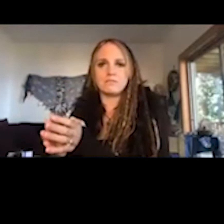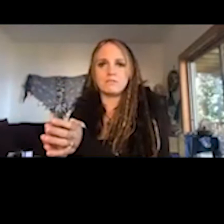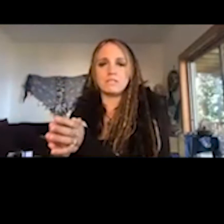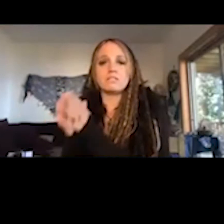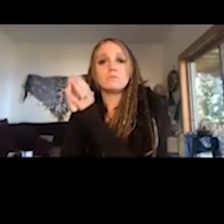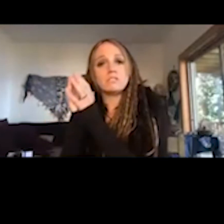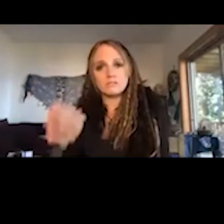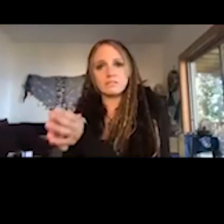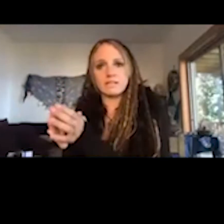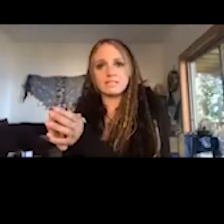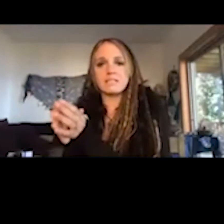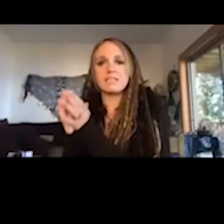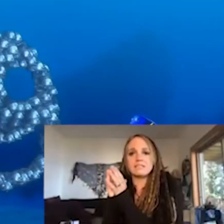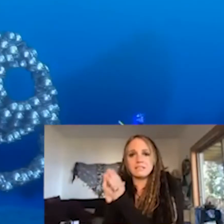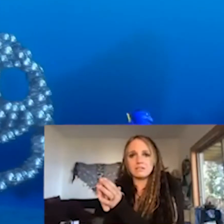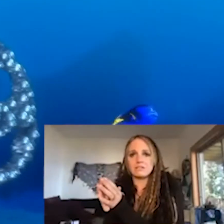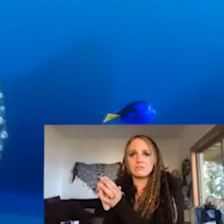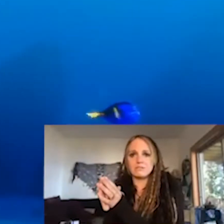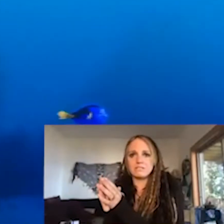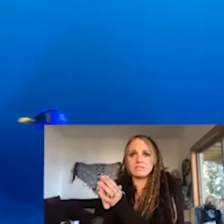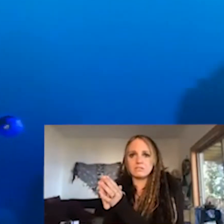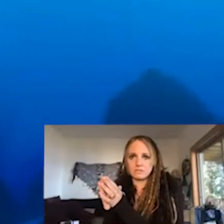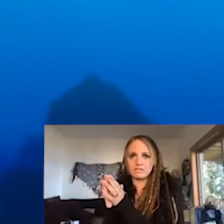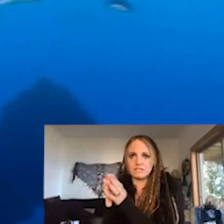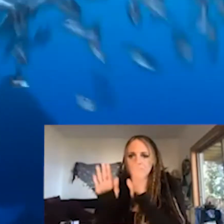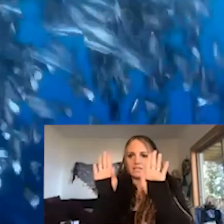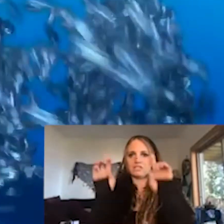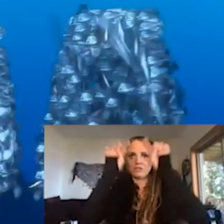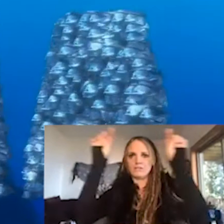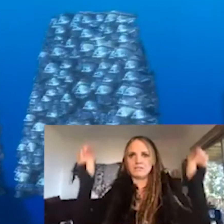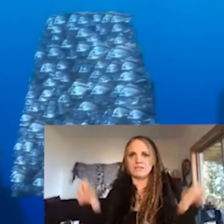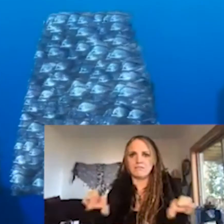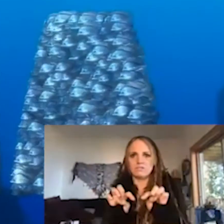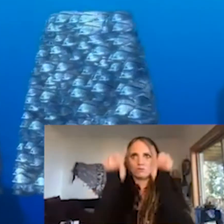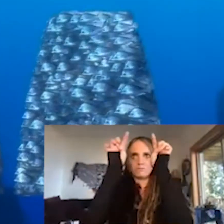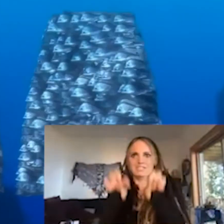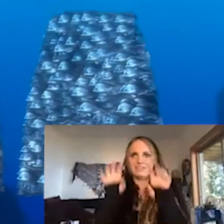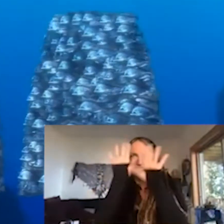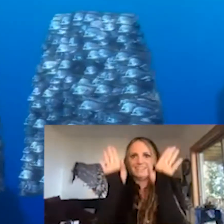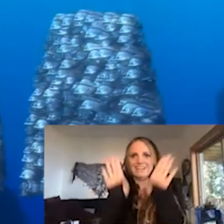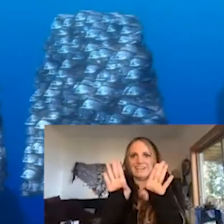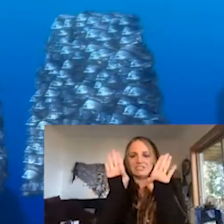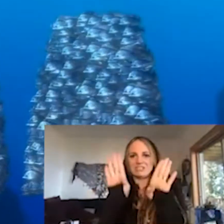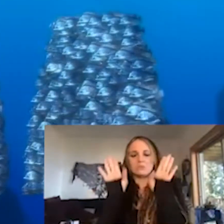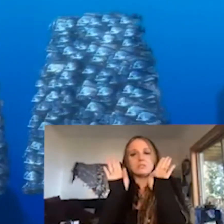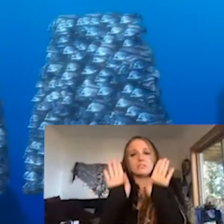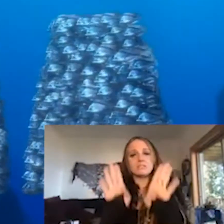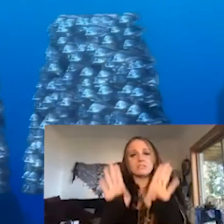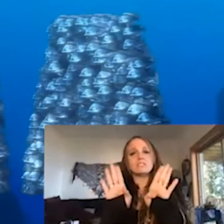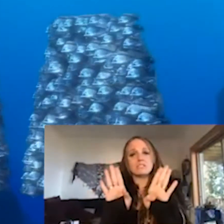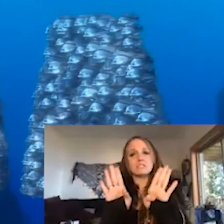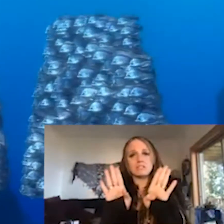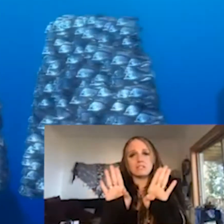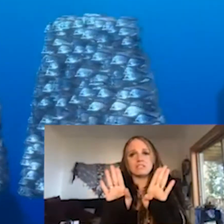piece of information, which Dory gets. And they say to her, when you see this trench, and they kind of show like fish form, they show a trench. When you see this